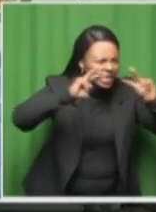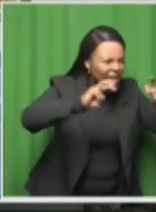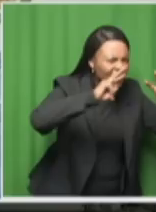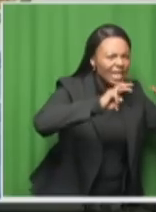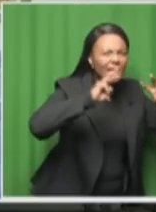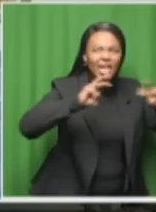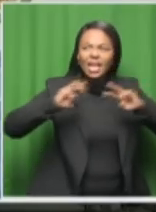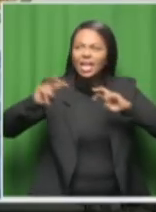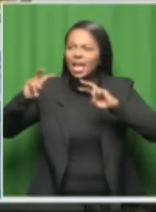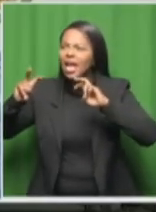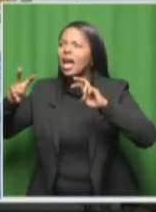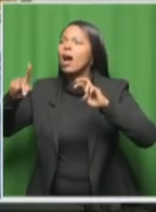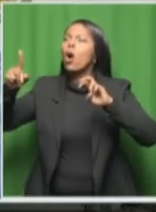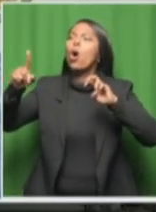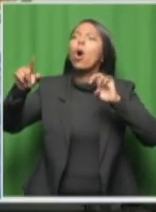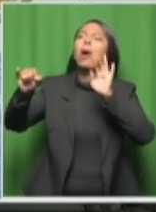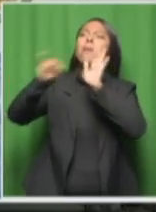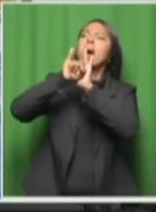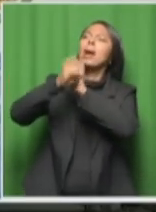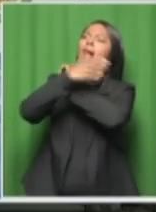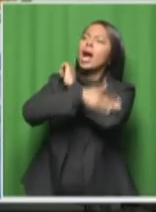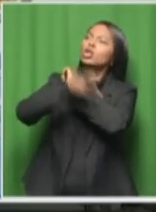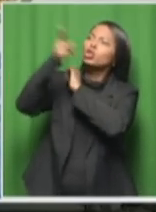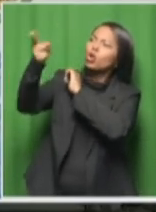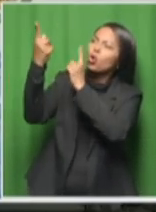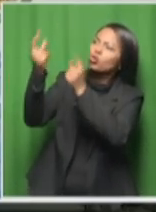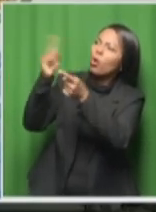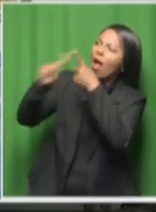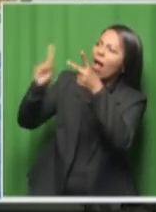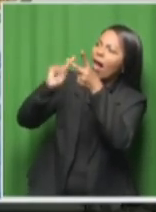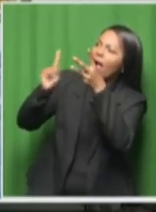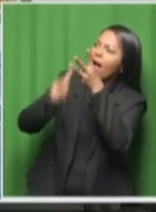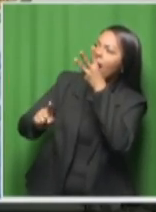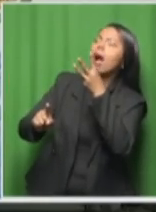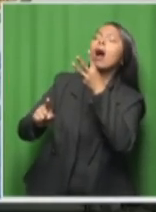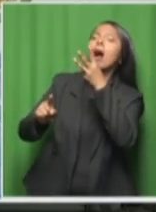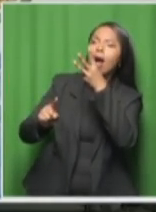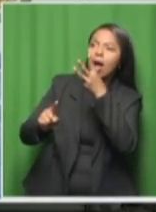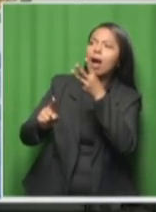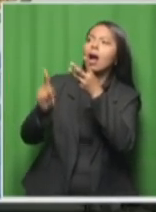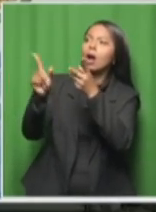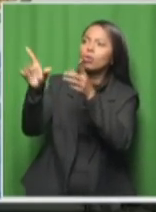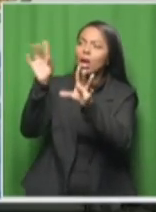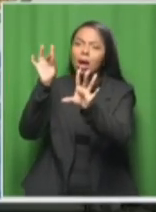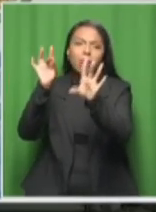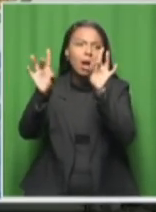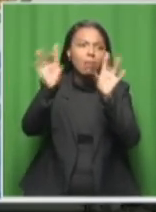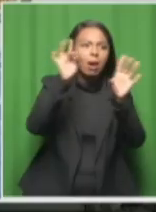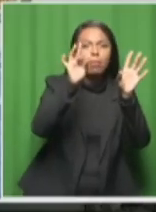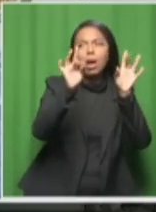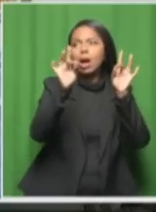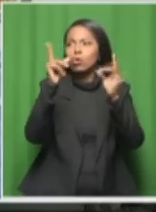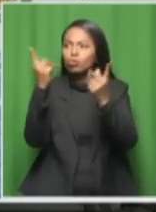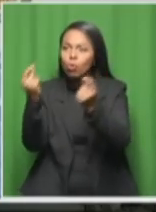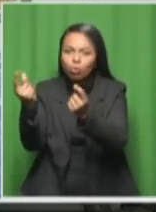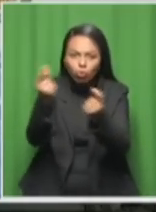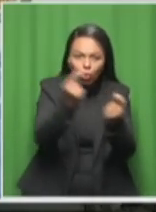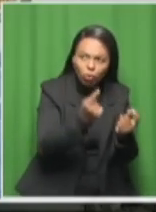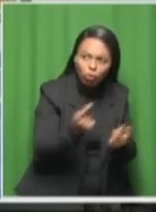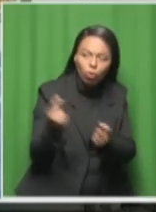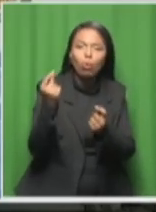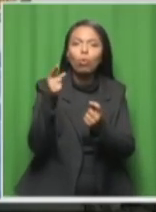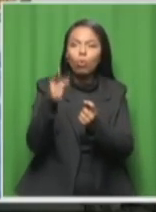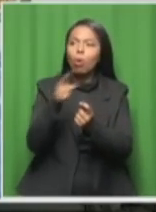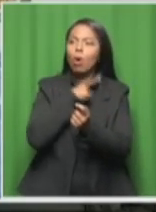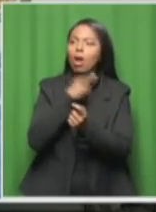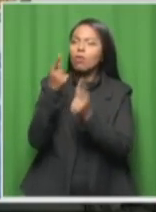When you say that, you know, we must also understand essentially that when one seeks asylum or